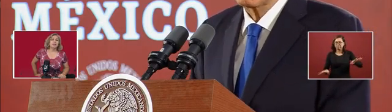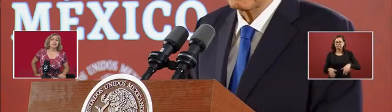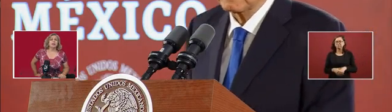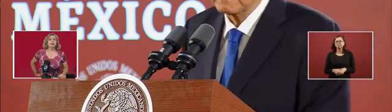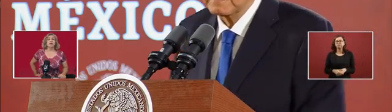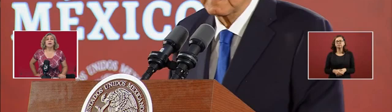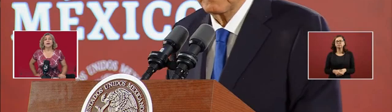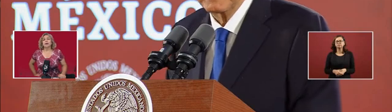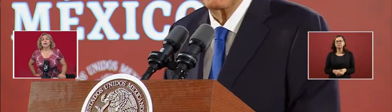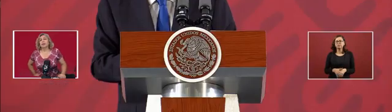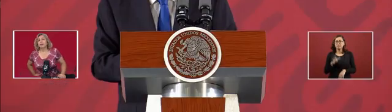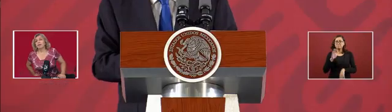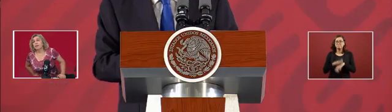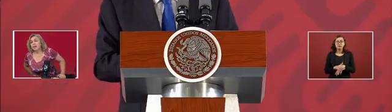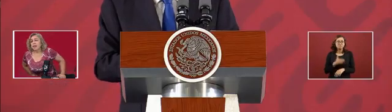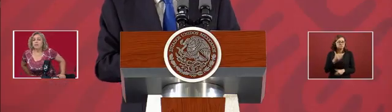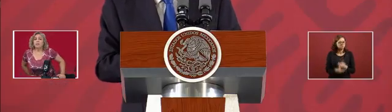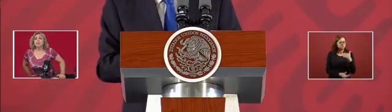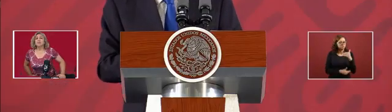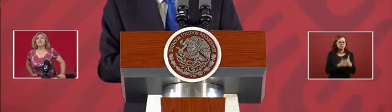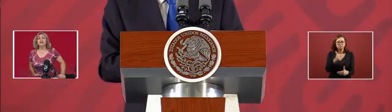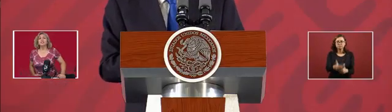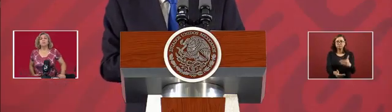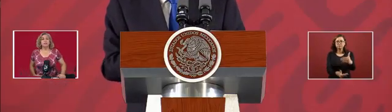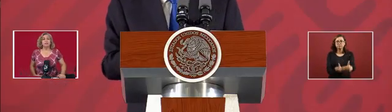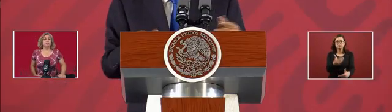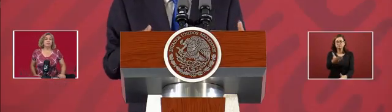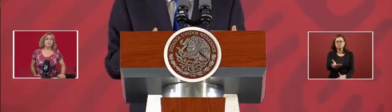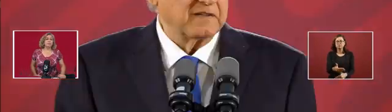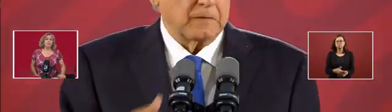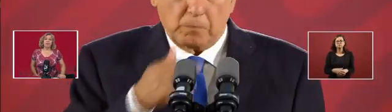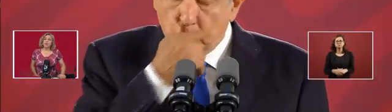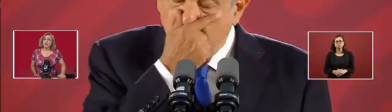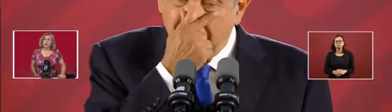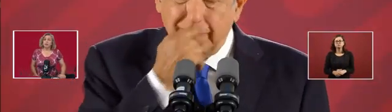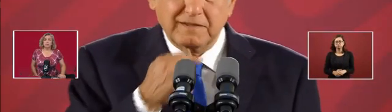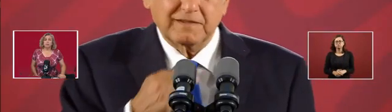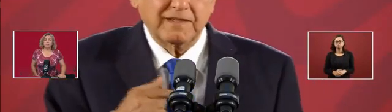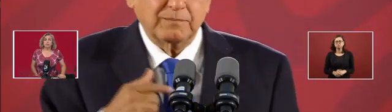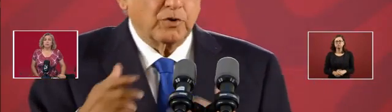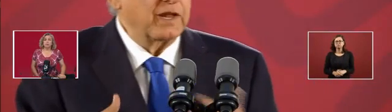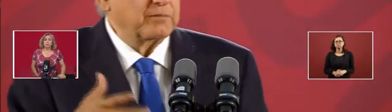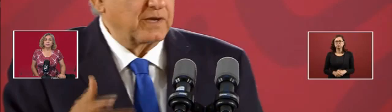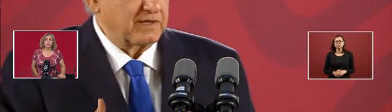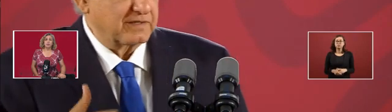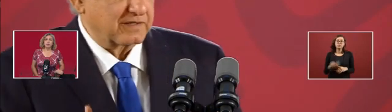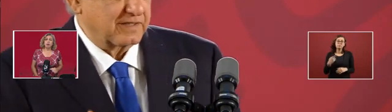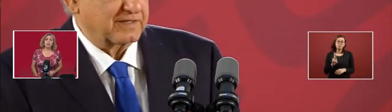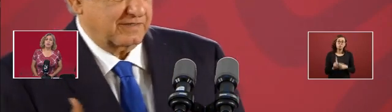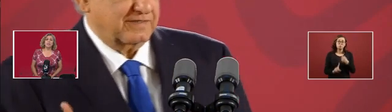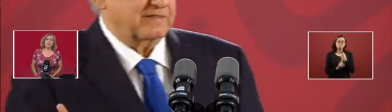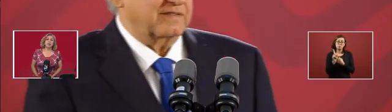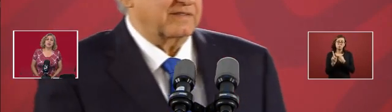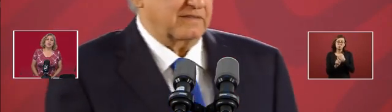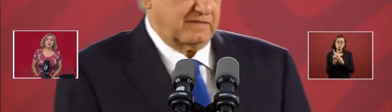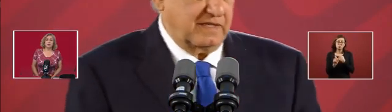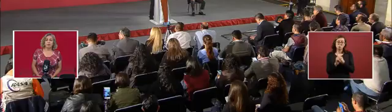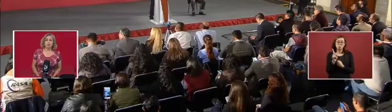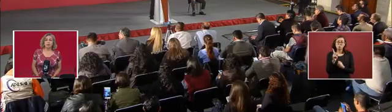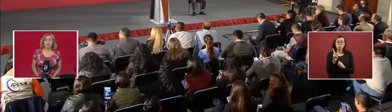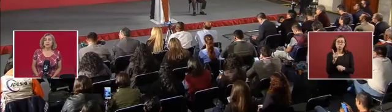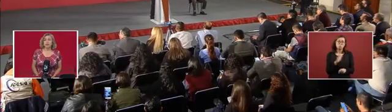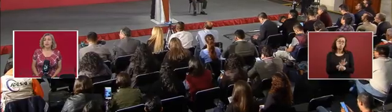dengue there in that zone and in the hospital. And a lot of people in the hospital were